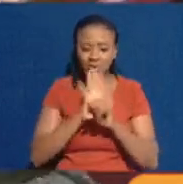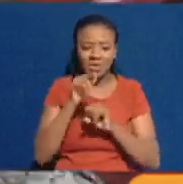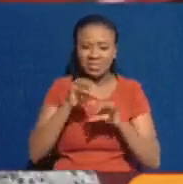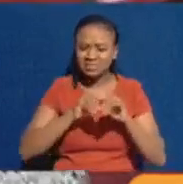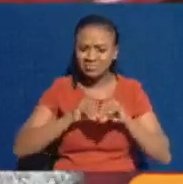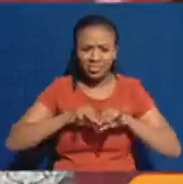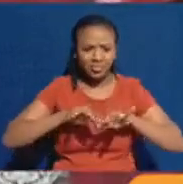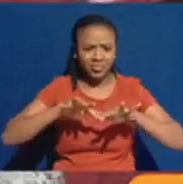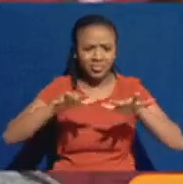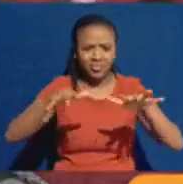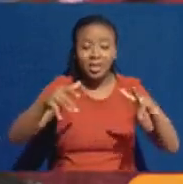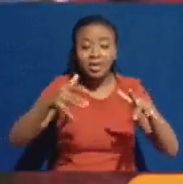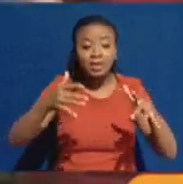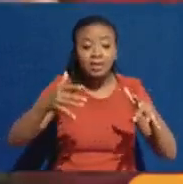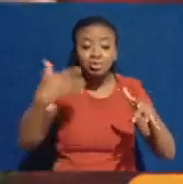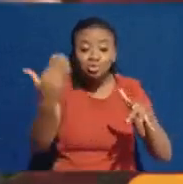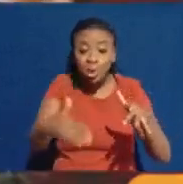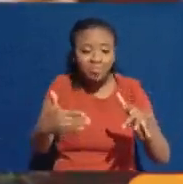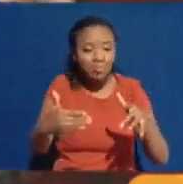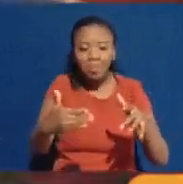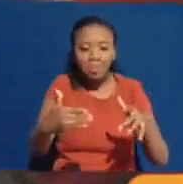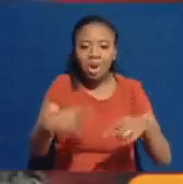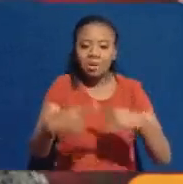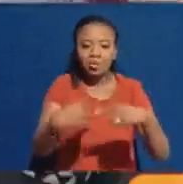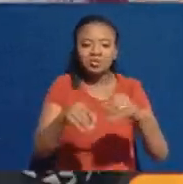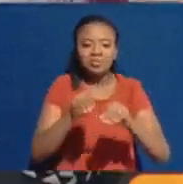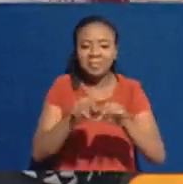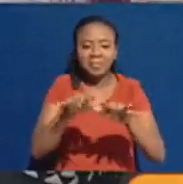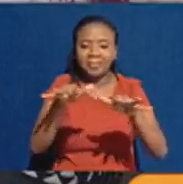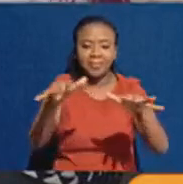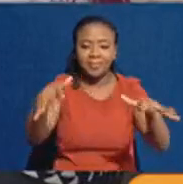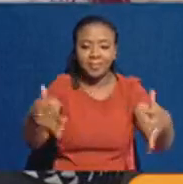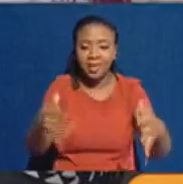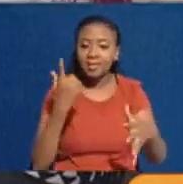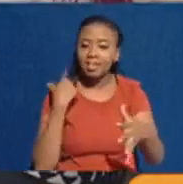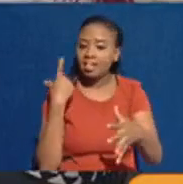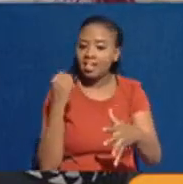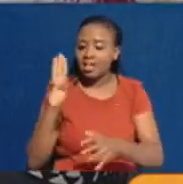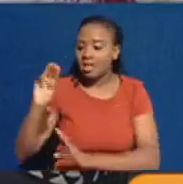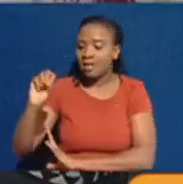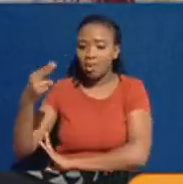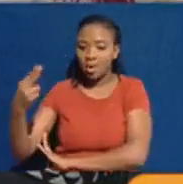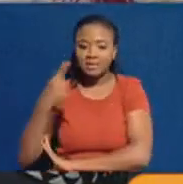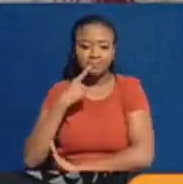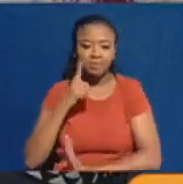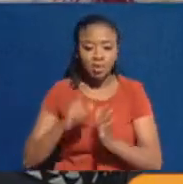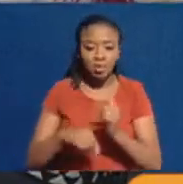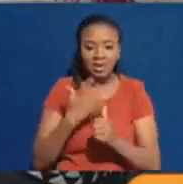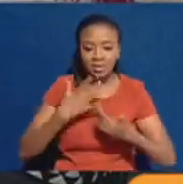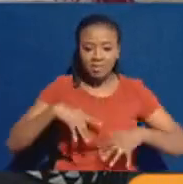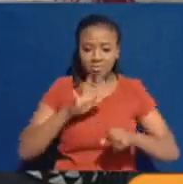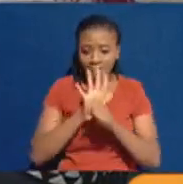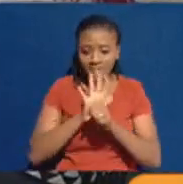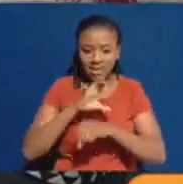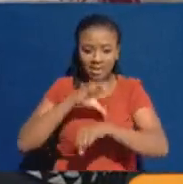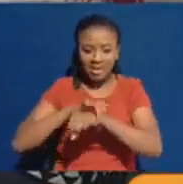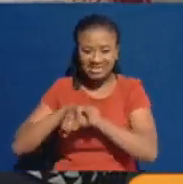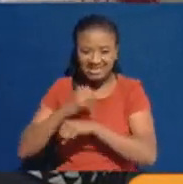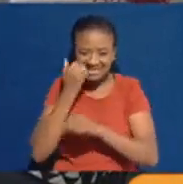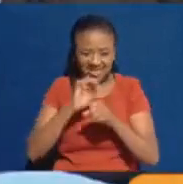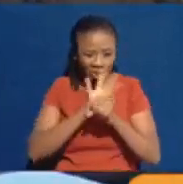way around the country. The latest statistics from the Ministry of Health show a steady increase in the number of people infected by the